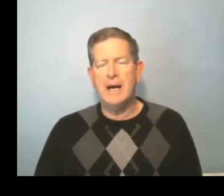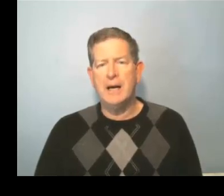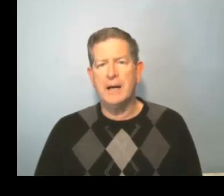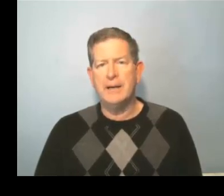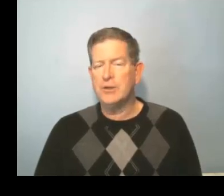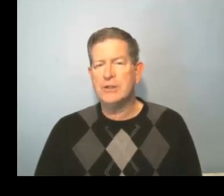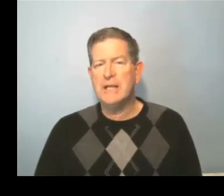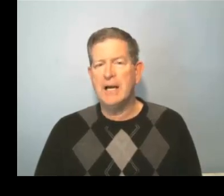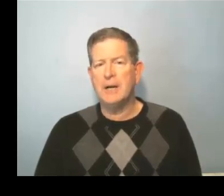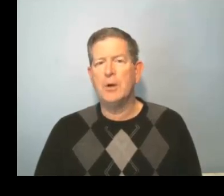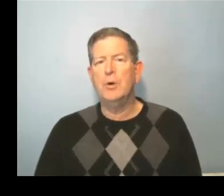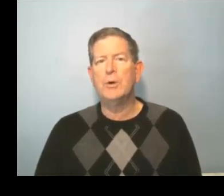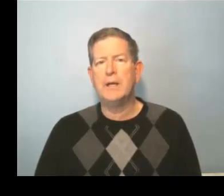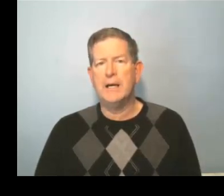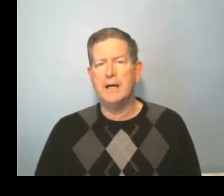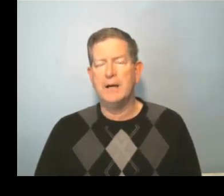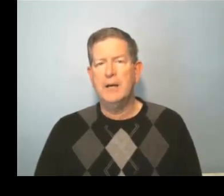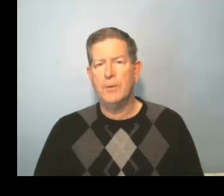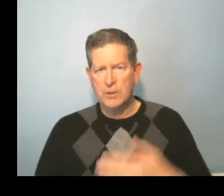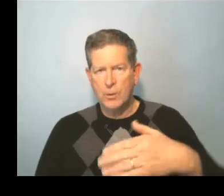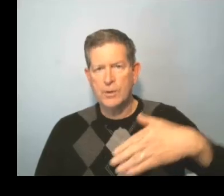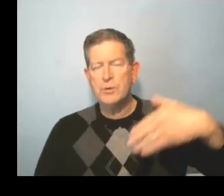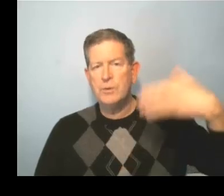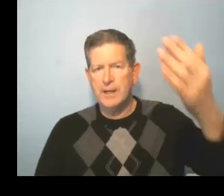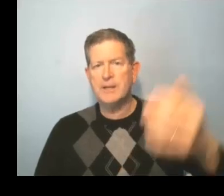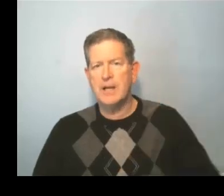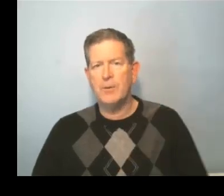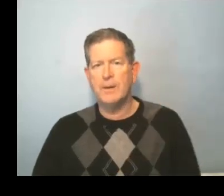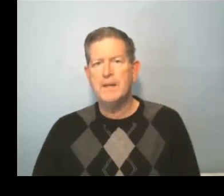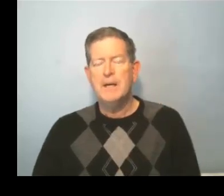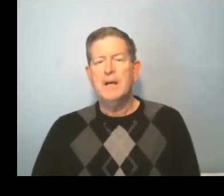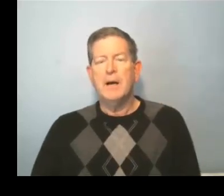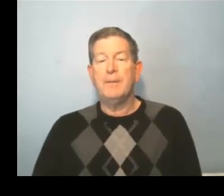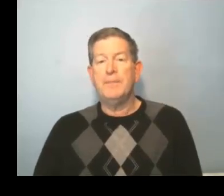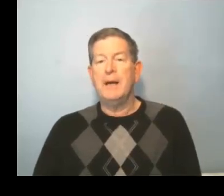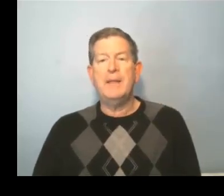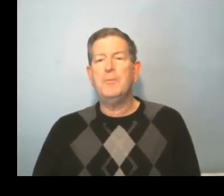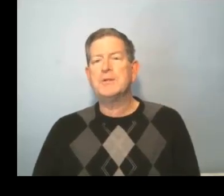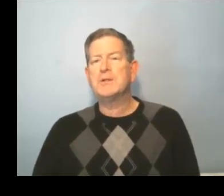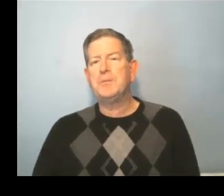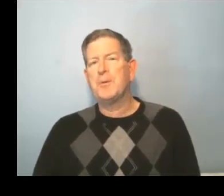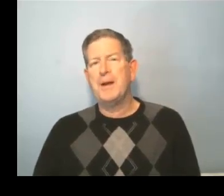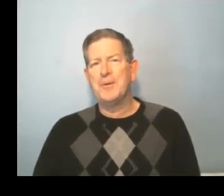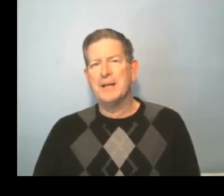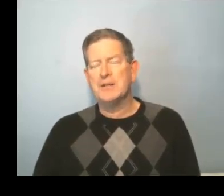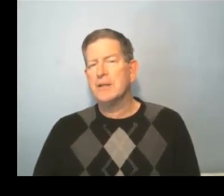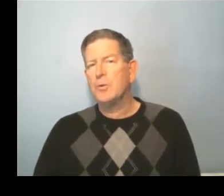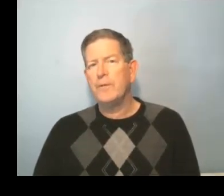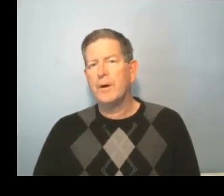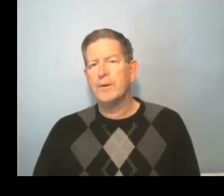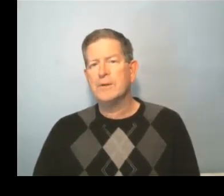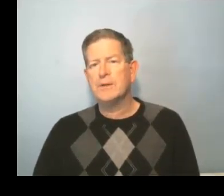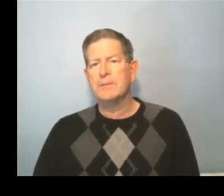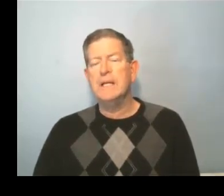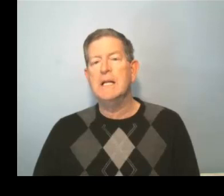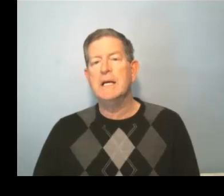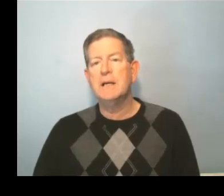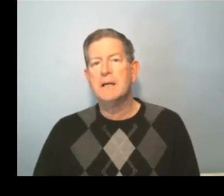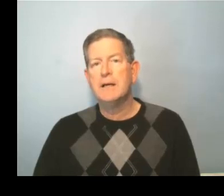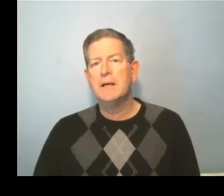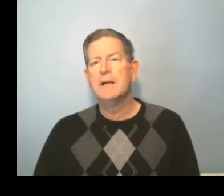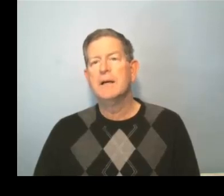le quart. Not just quart, but le quart, when it's a quarter to the next hour. And then what's a simpler way of doing it? Just in the 24-hour system.